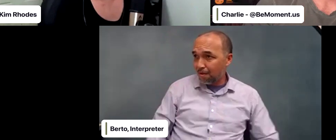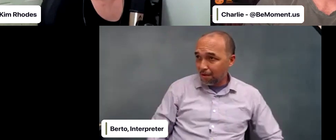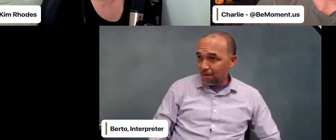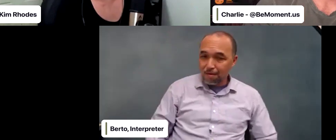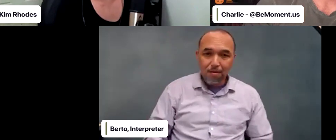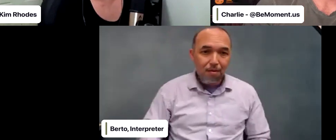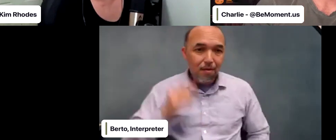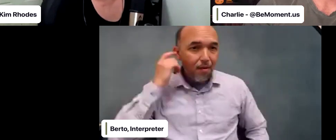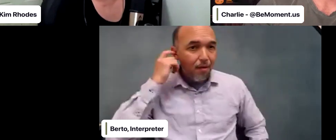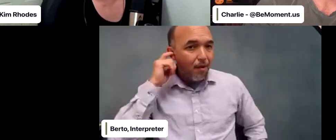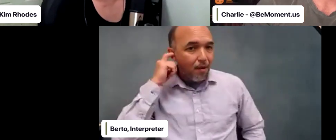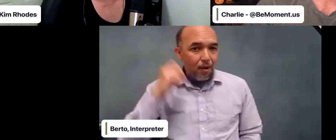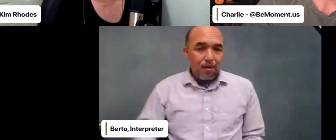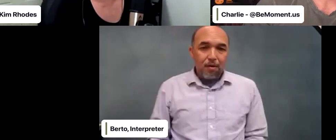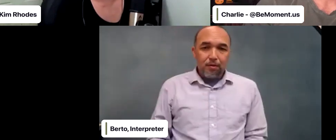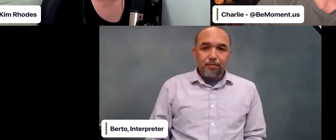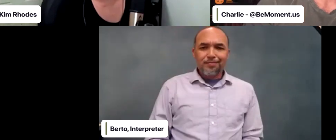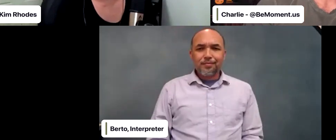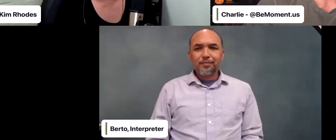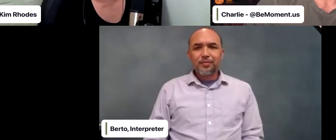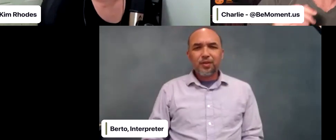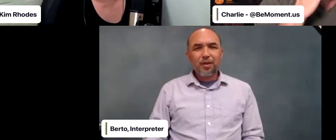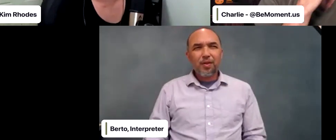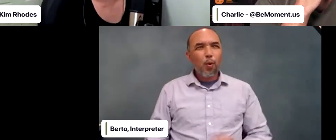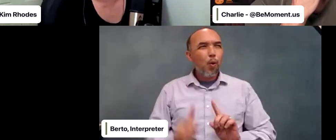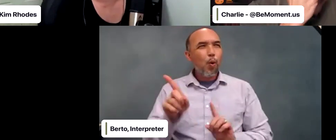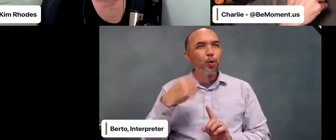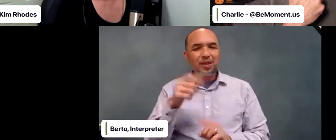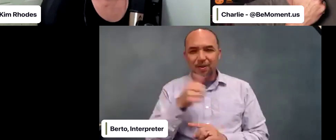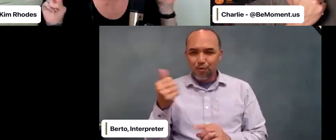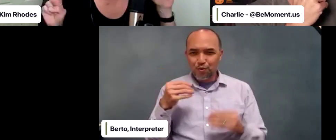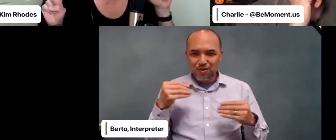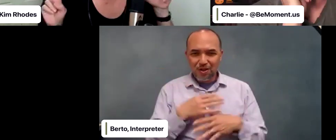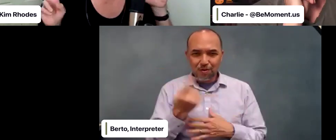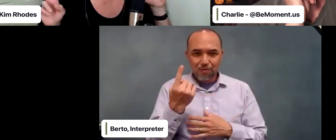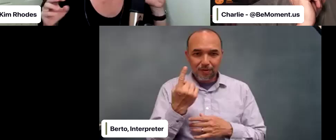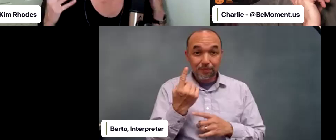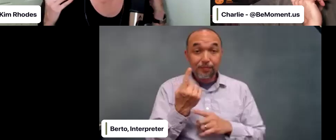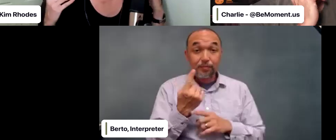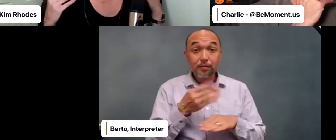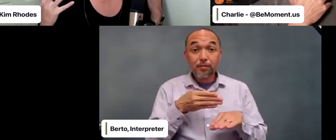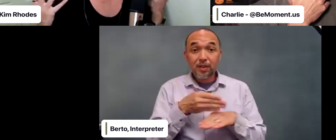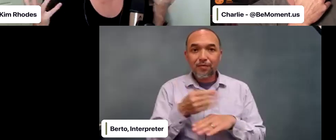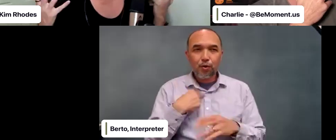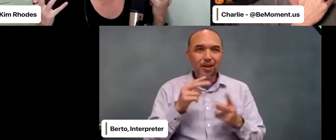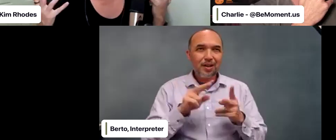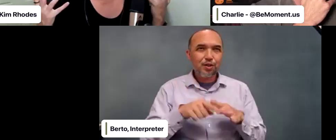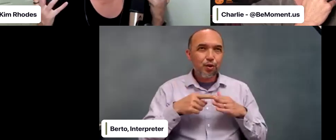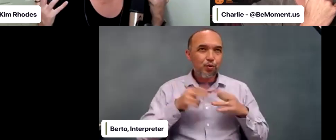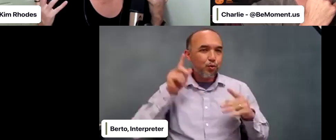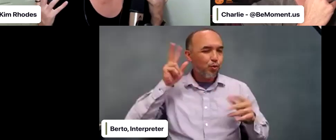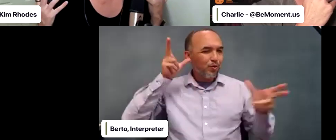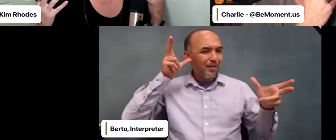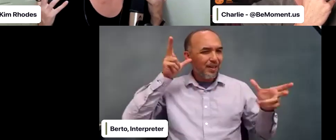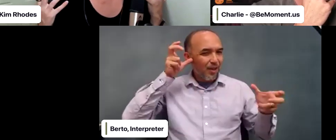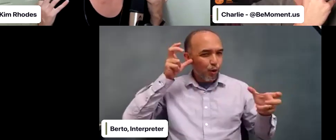And then the only other scary one I had was right after I started hearing. I use that